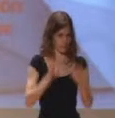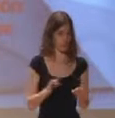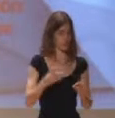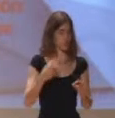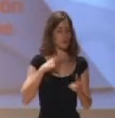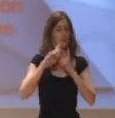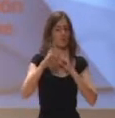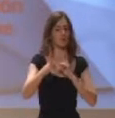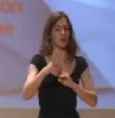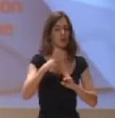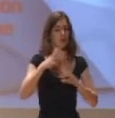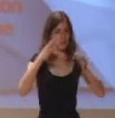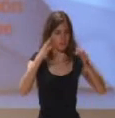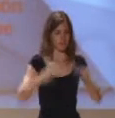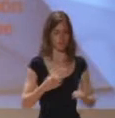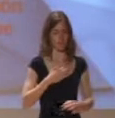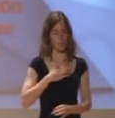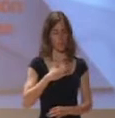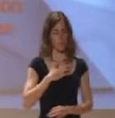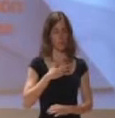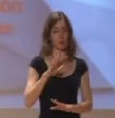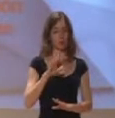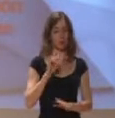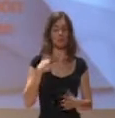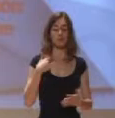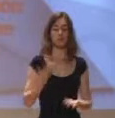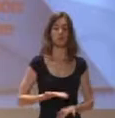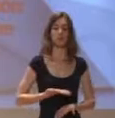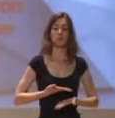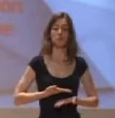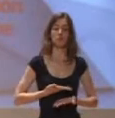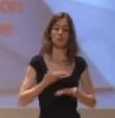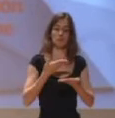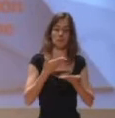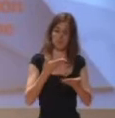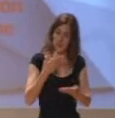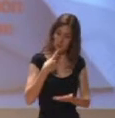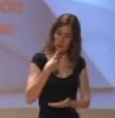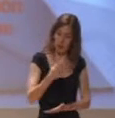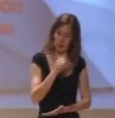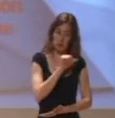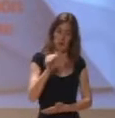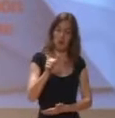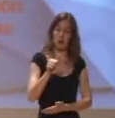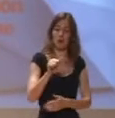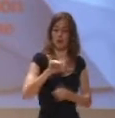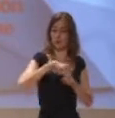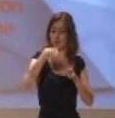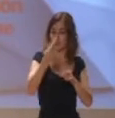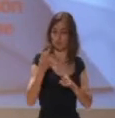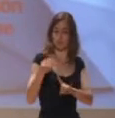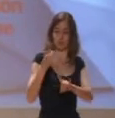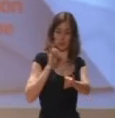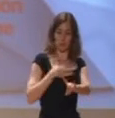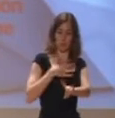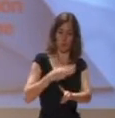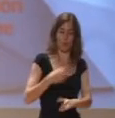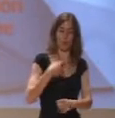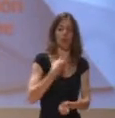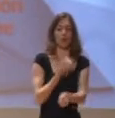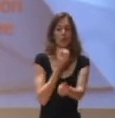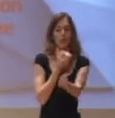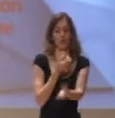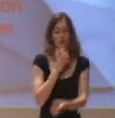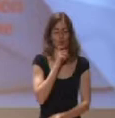cannot give you a final answer. However, I can ask you to call me next week so